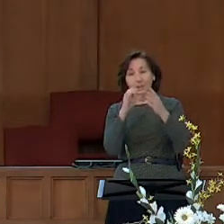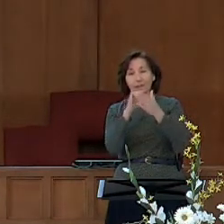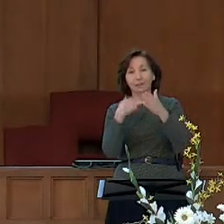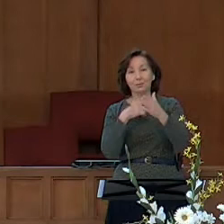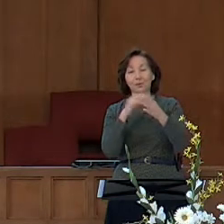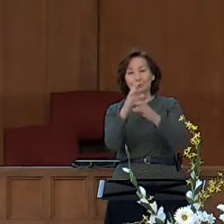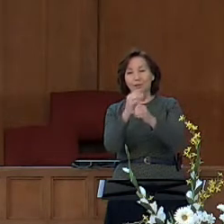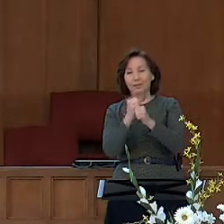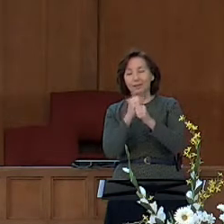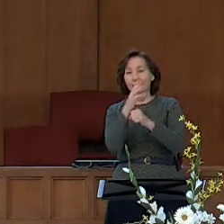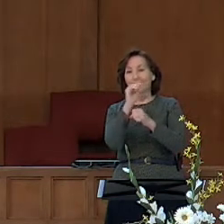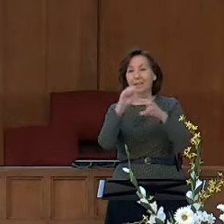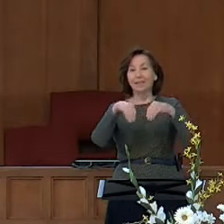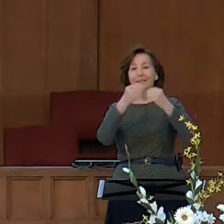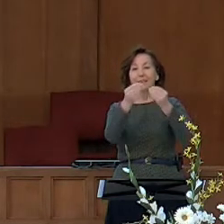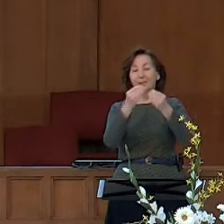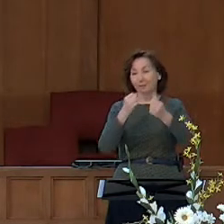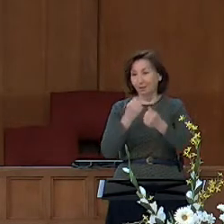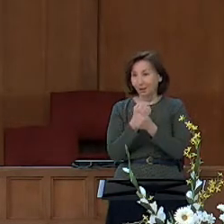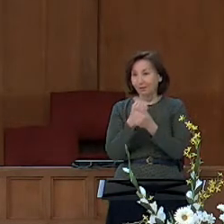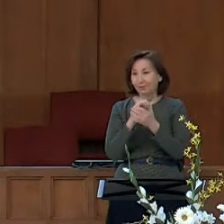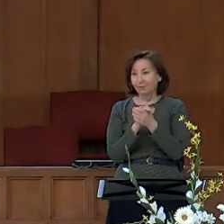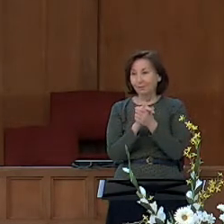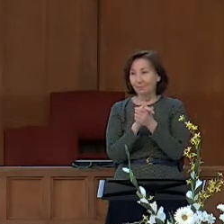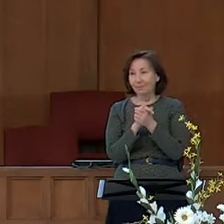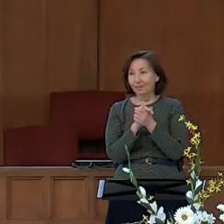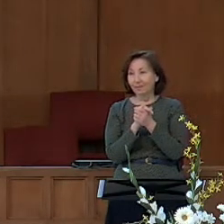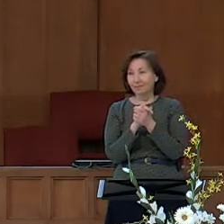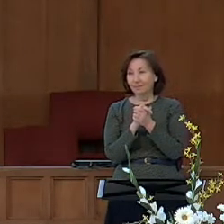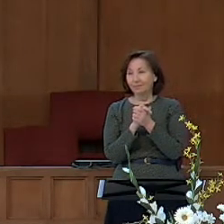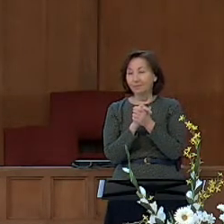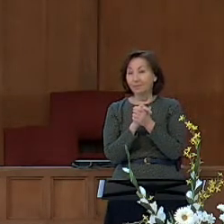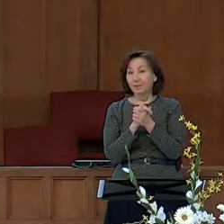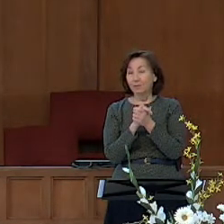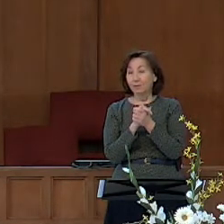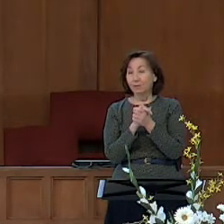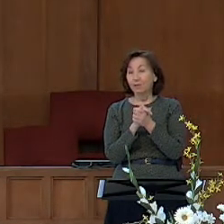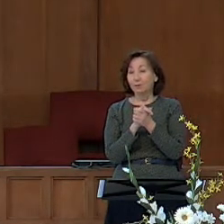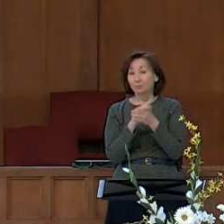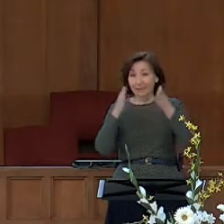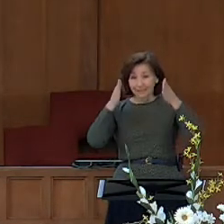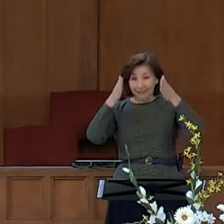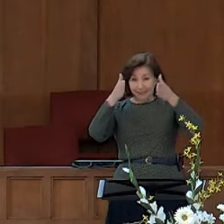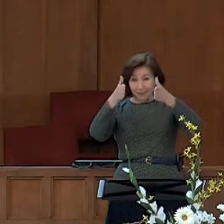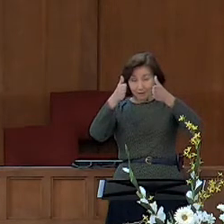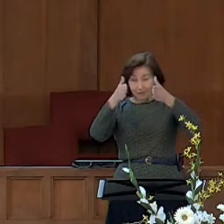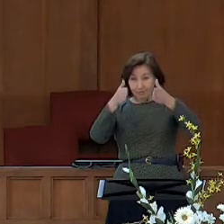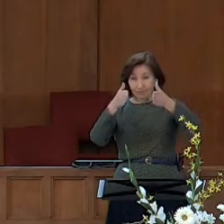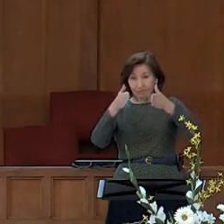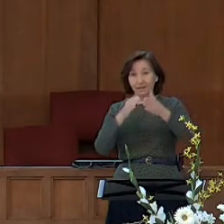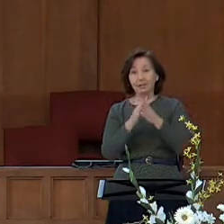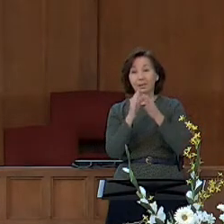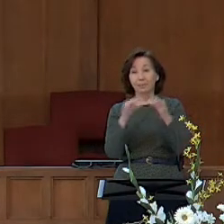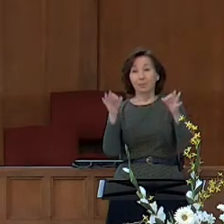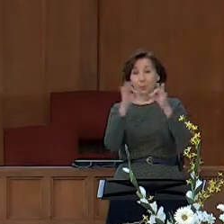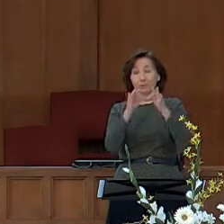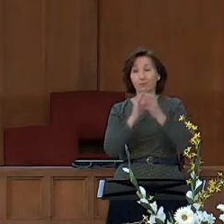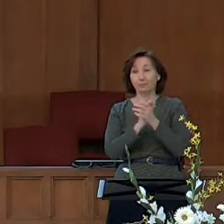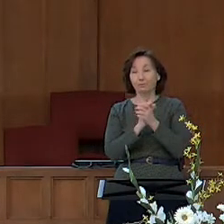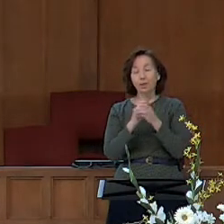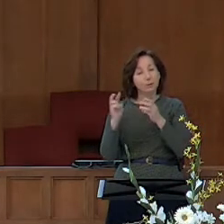receive and give love. I want you to pay close attention to these. This is important for you. The way